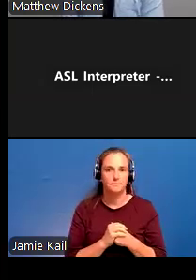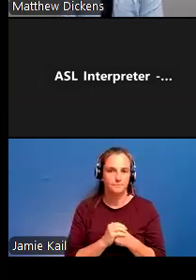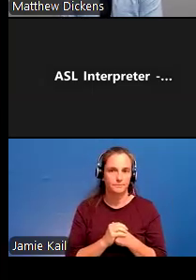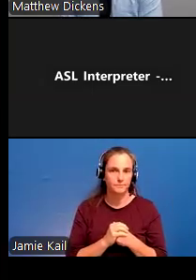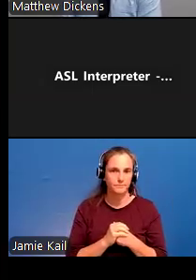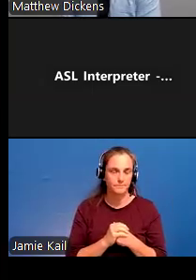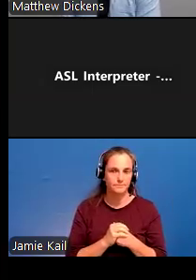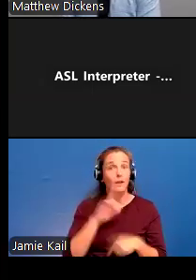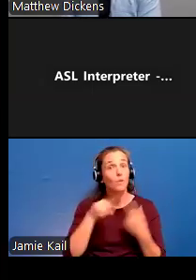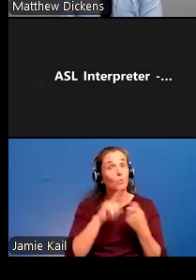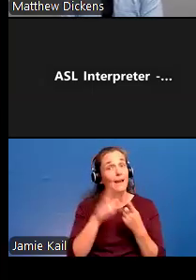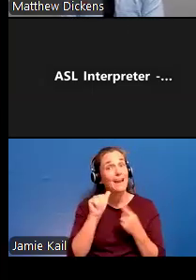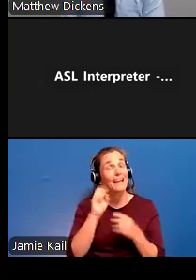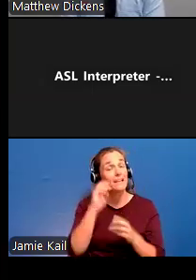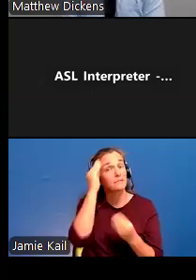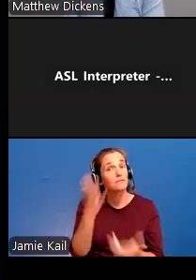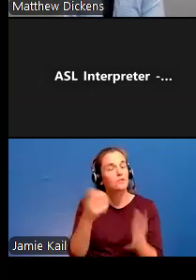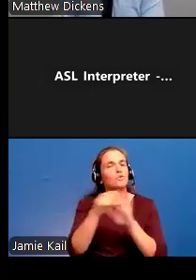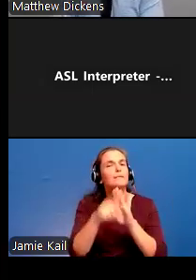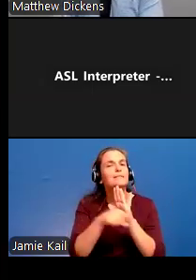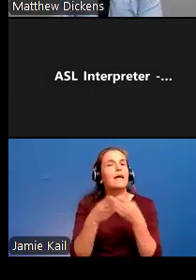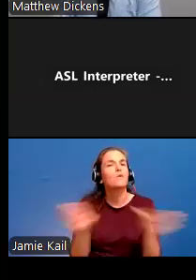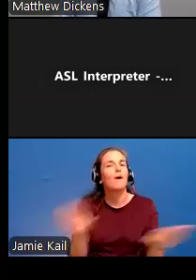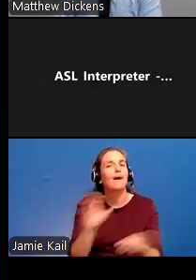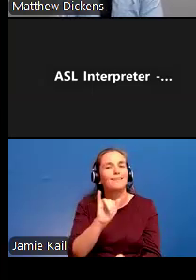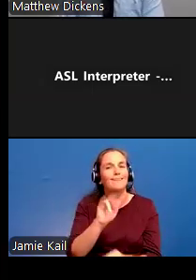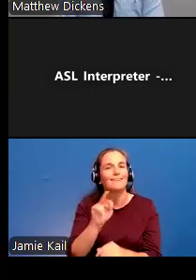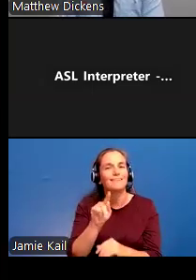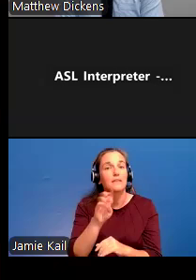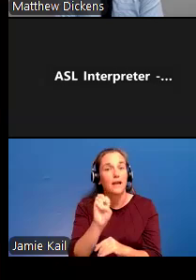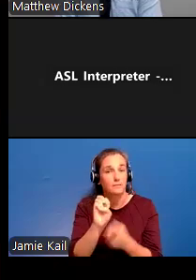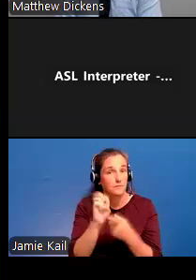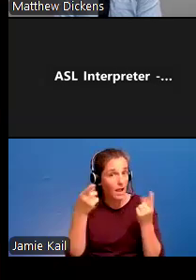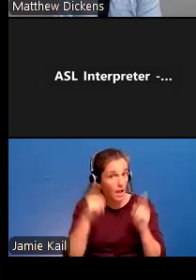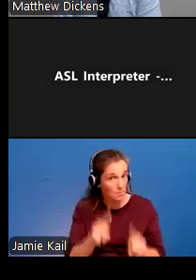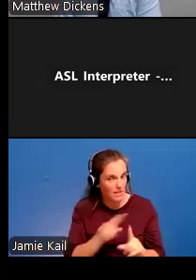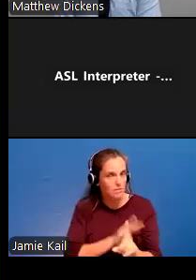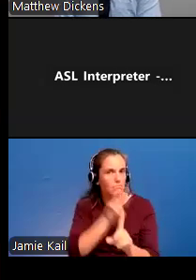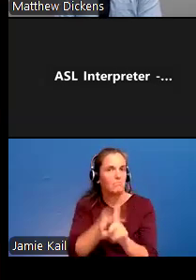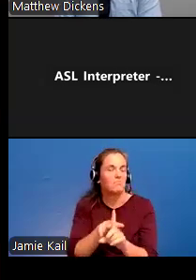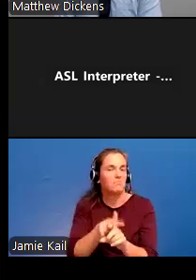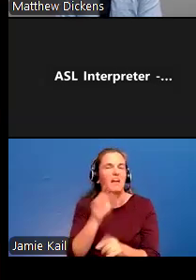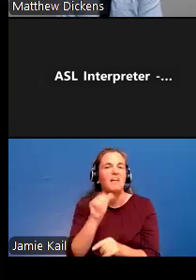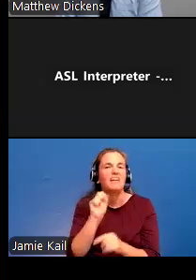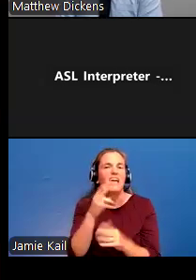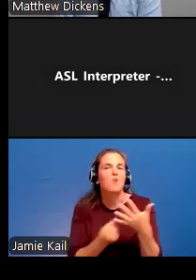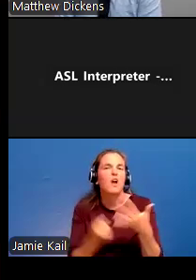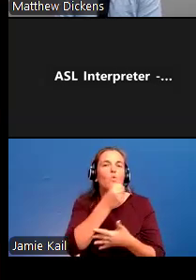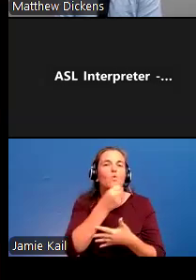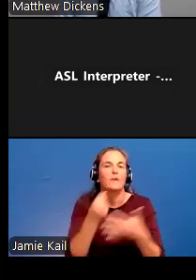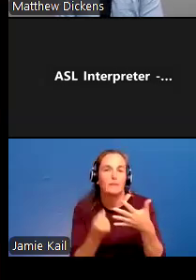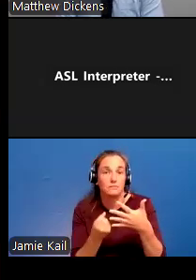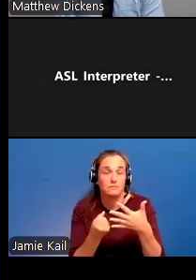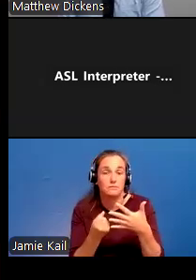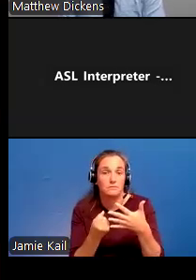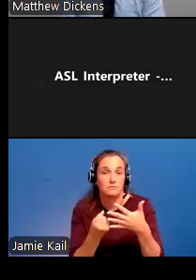When a case is reported to statewide intake, they actually assign what's called a case priority. And case